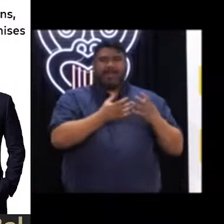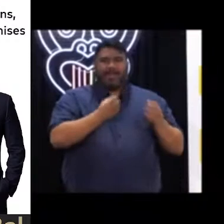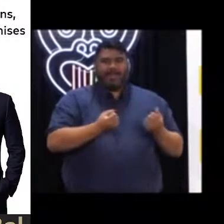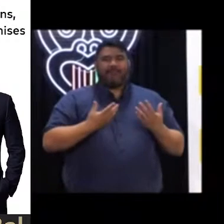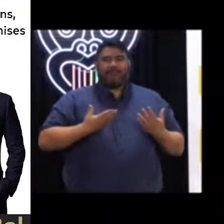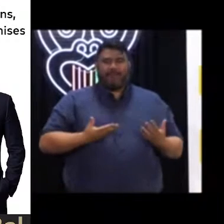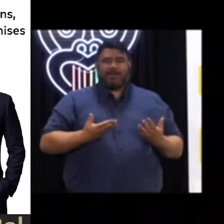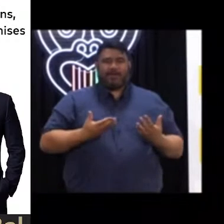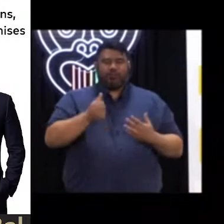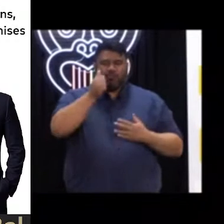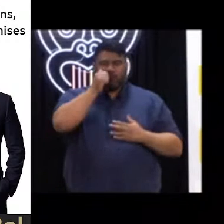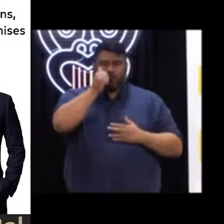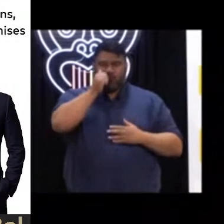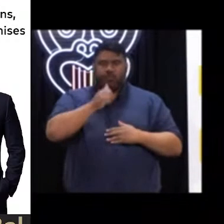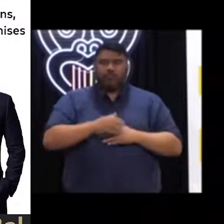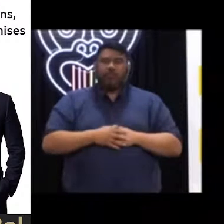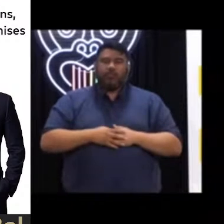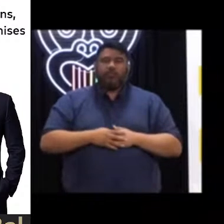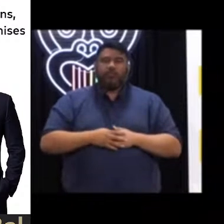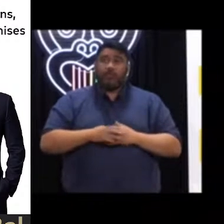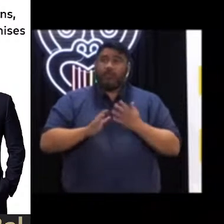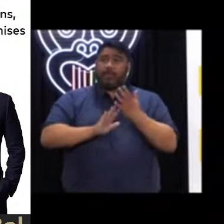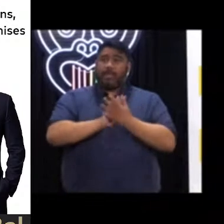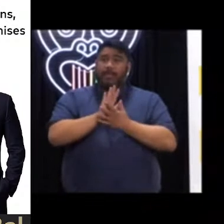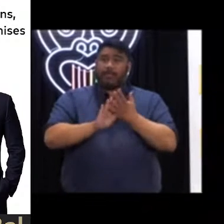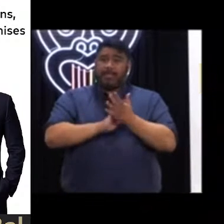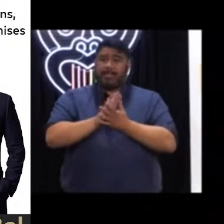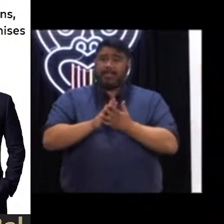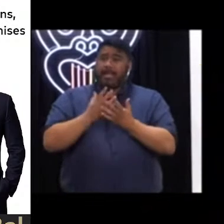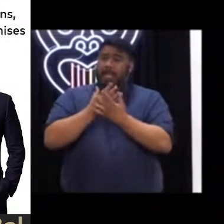that are not yet epidemiologically linked has now fallen to 10.